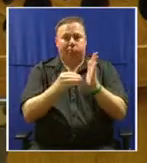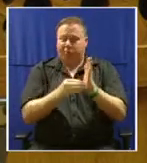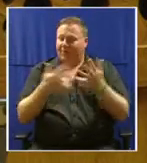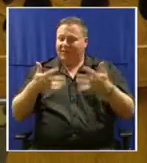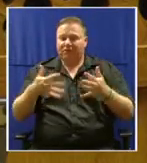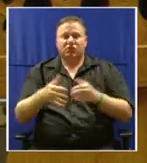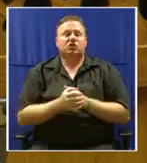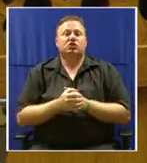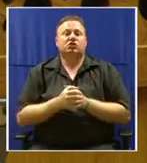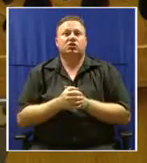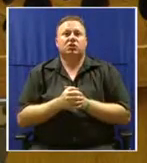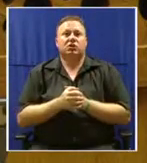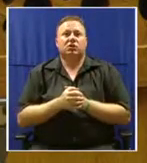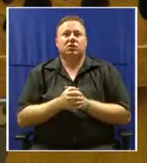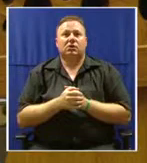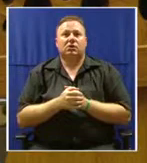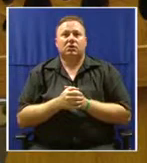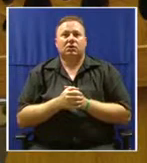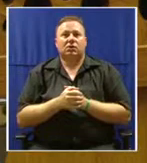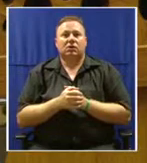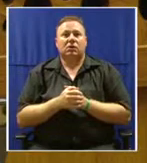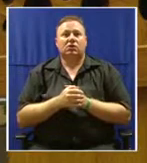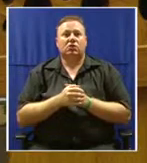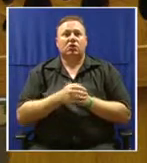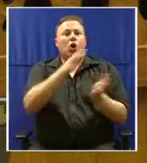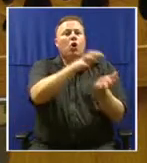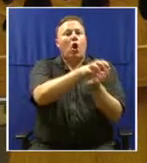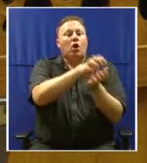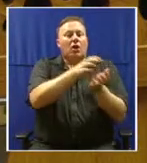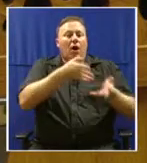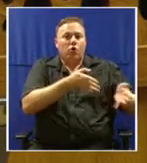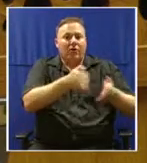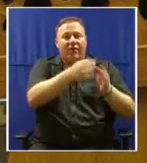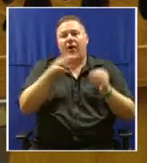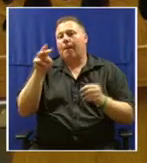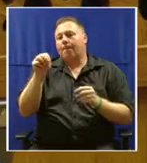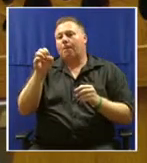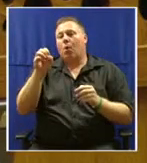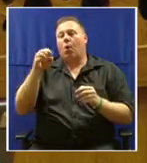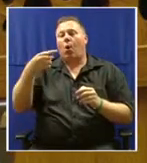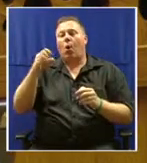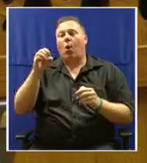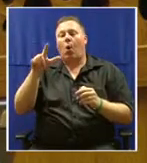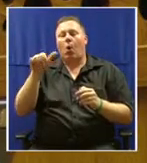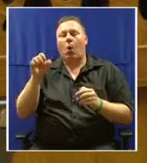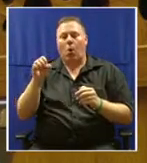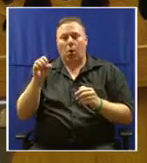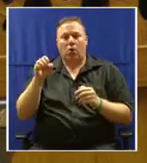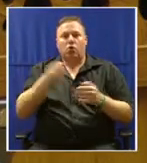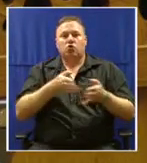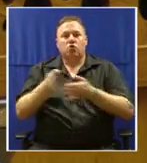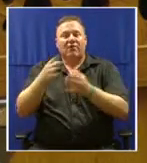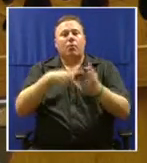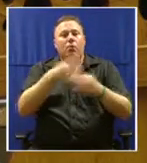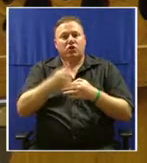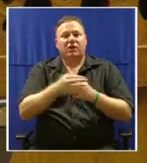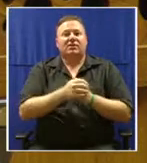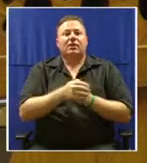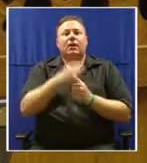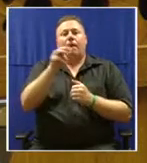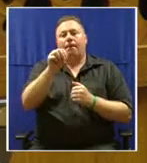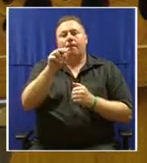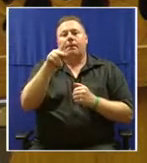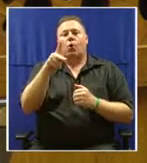of the Mokolo and Crocodile River project and the Nkomazi water project as well.